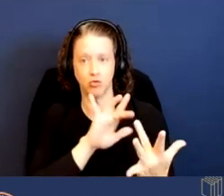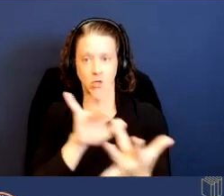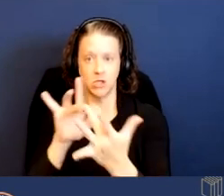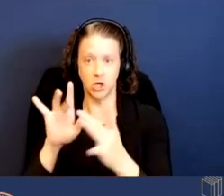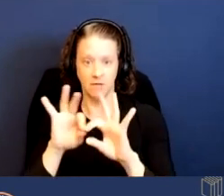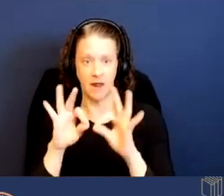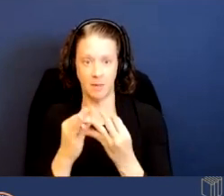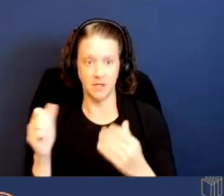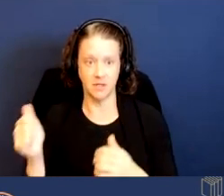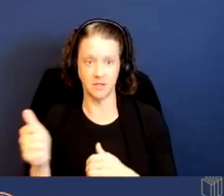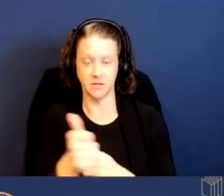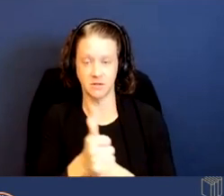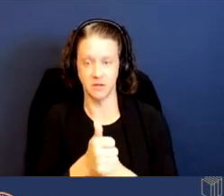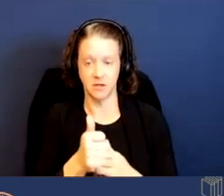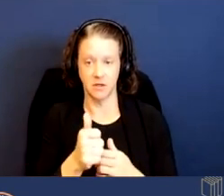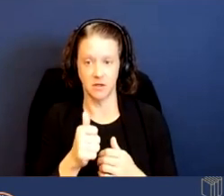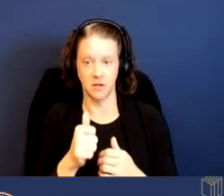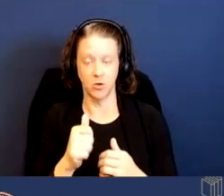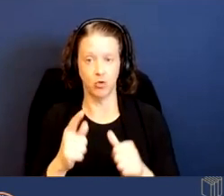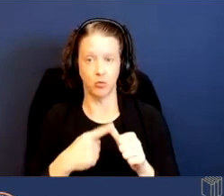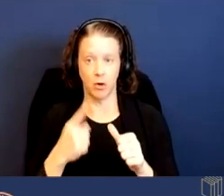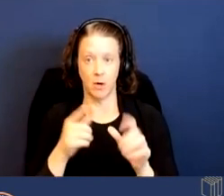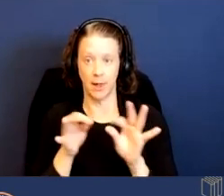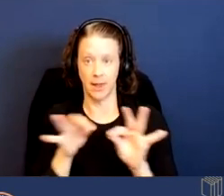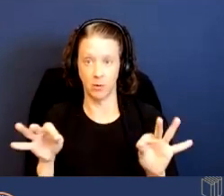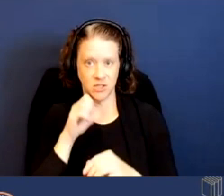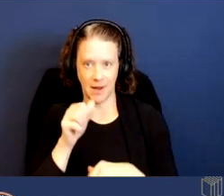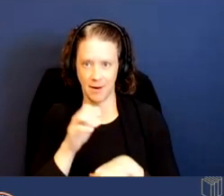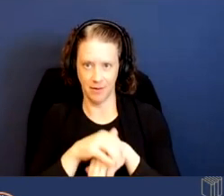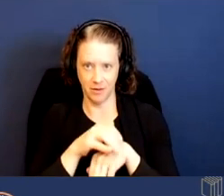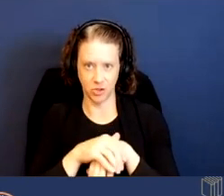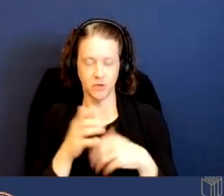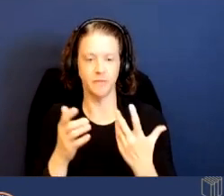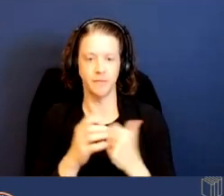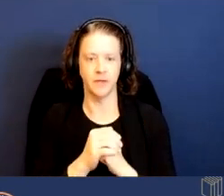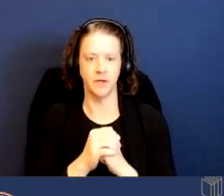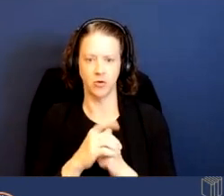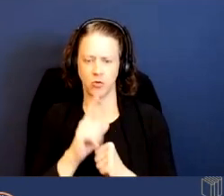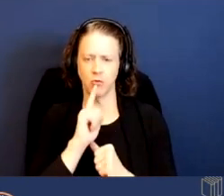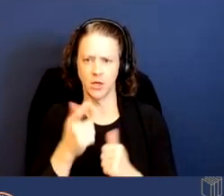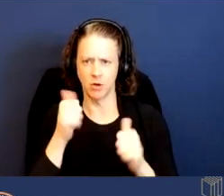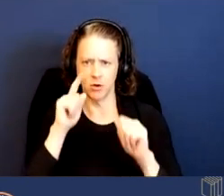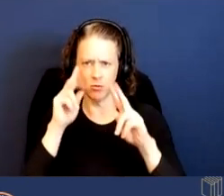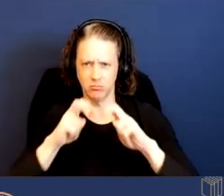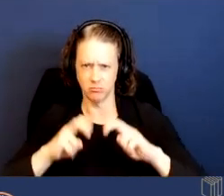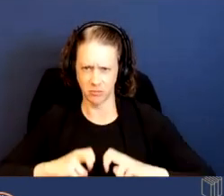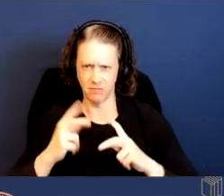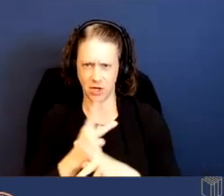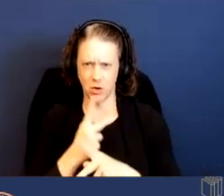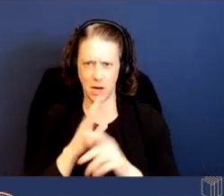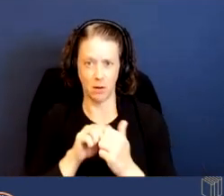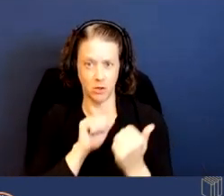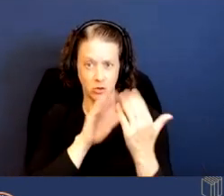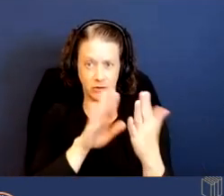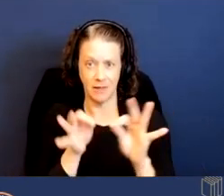who a primary language might not be English. And so really looking at how do we address, the language needs